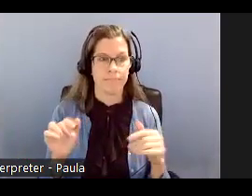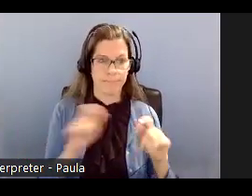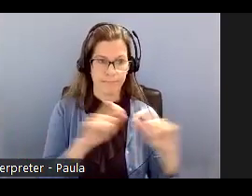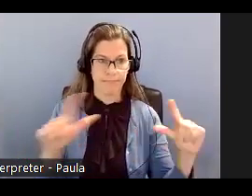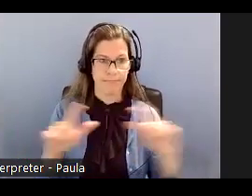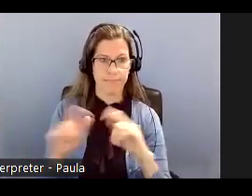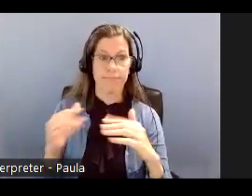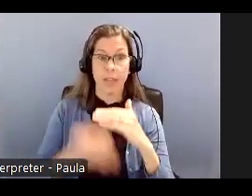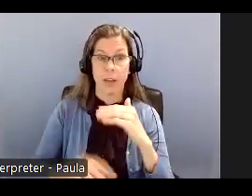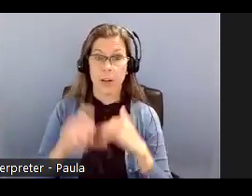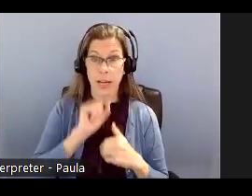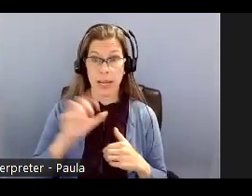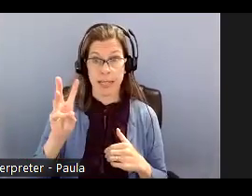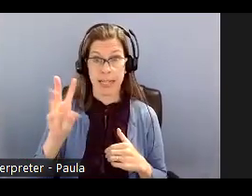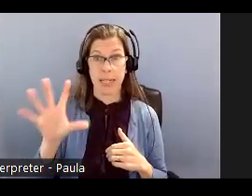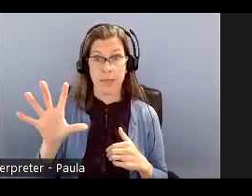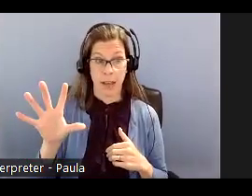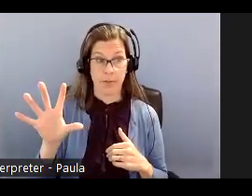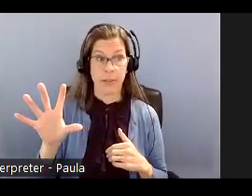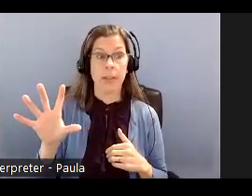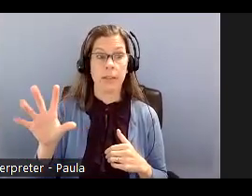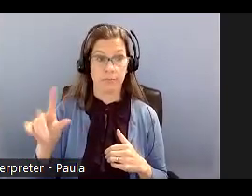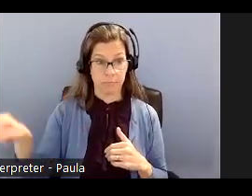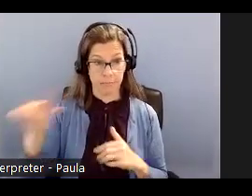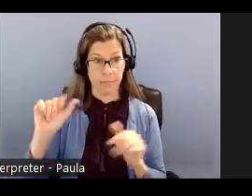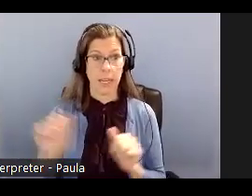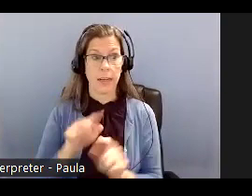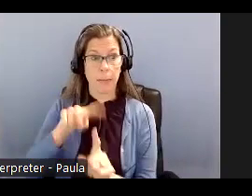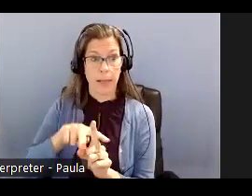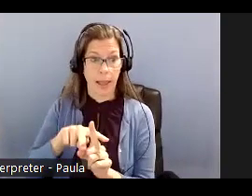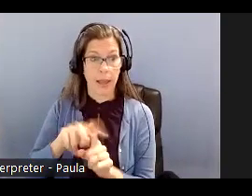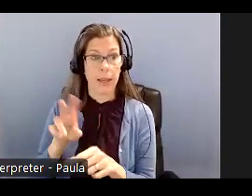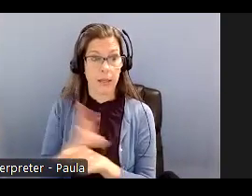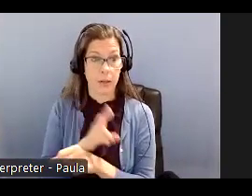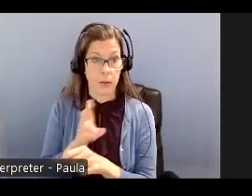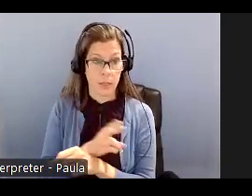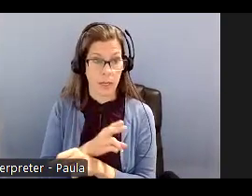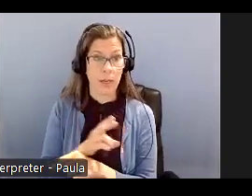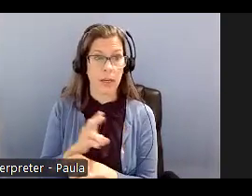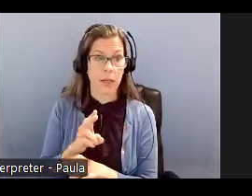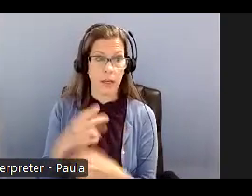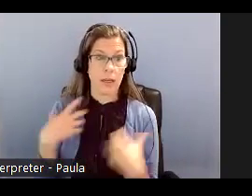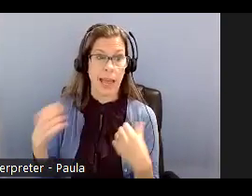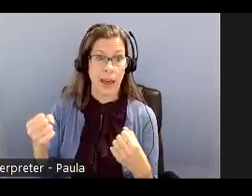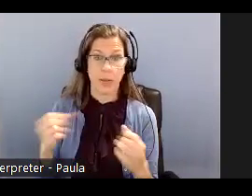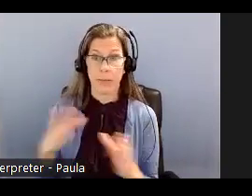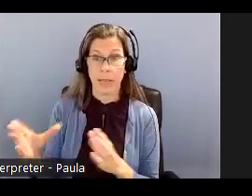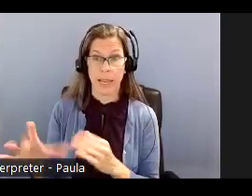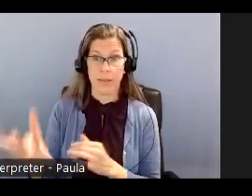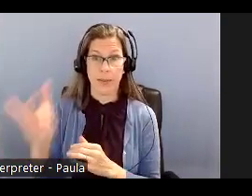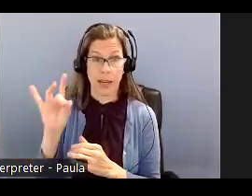under the age of 65, they'll be able to apply using Health Plan Finder. So those will be for